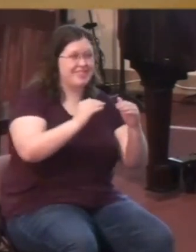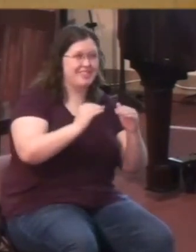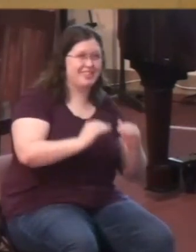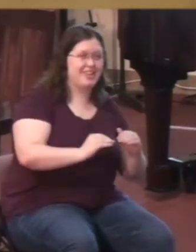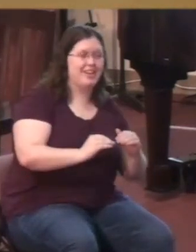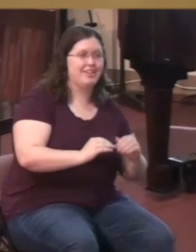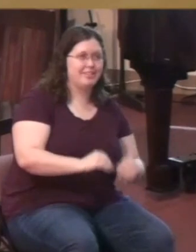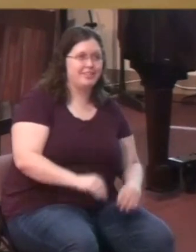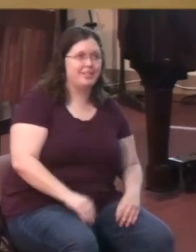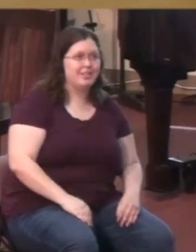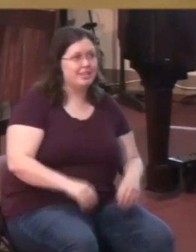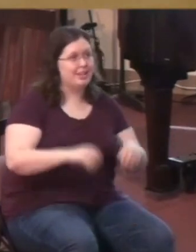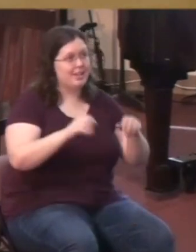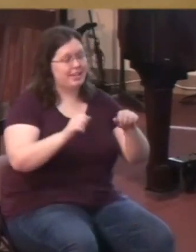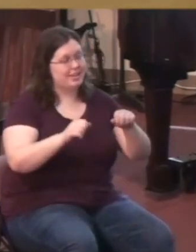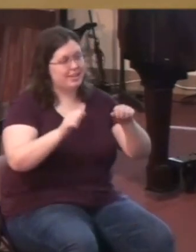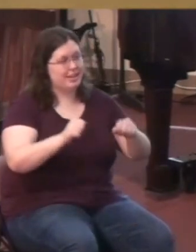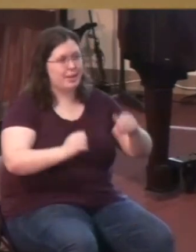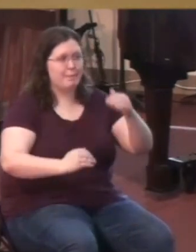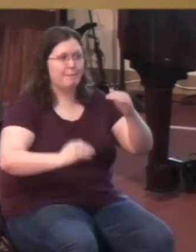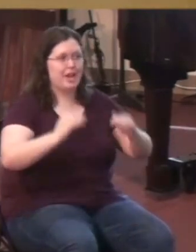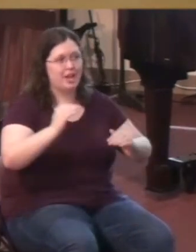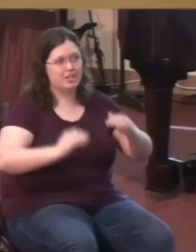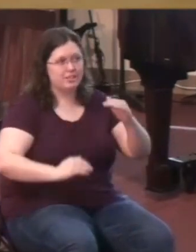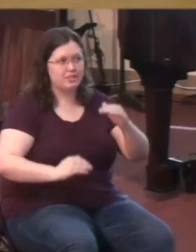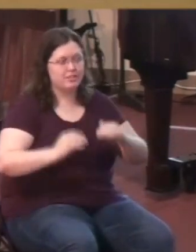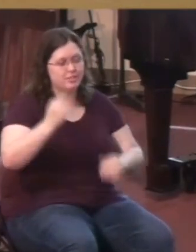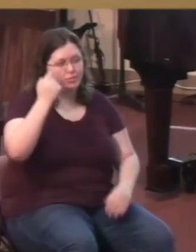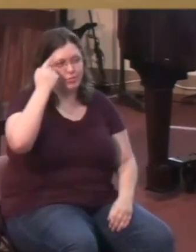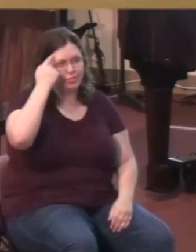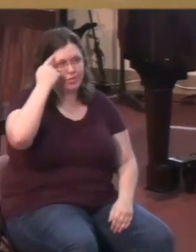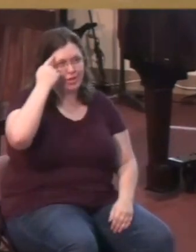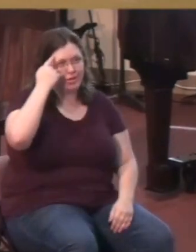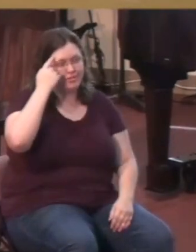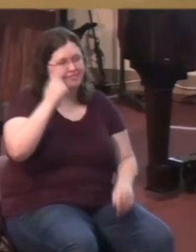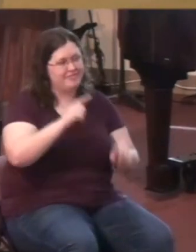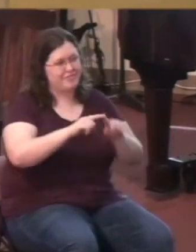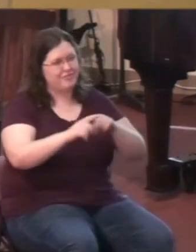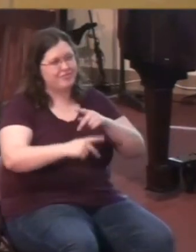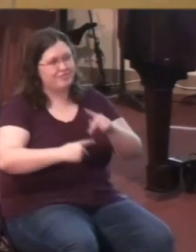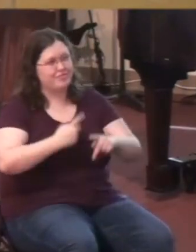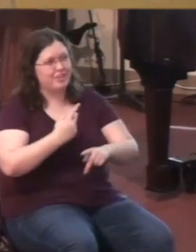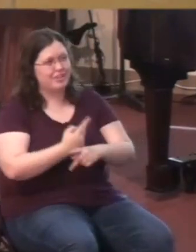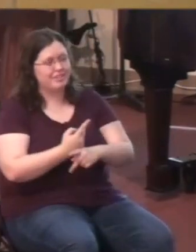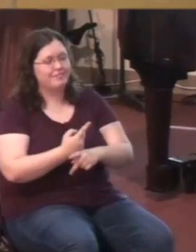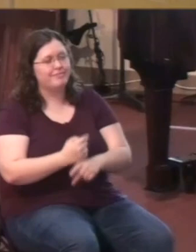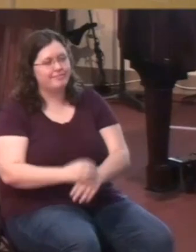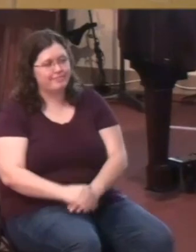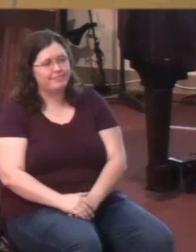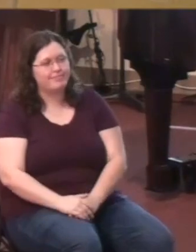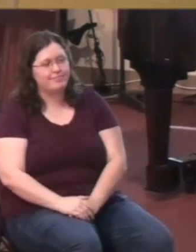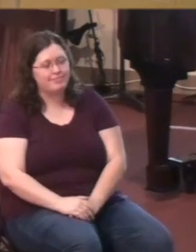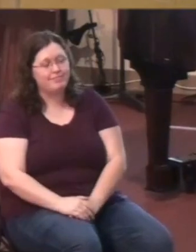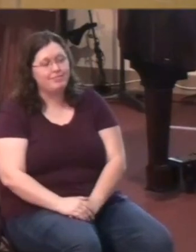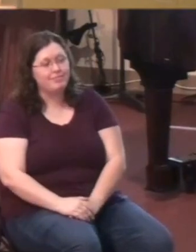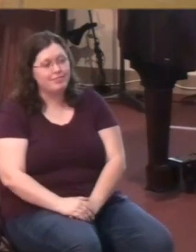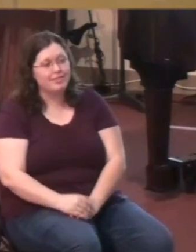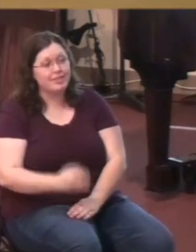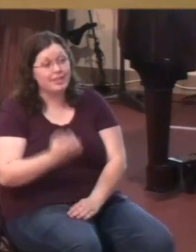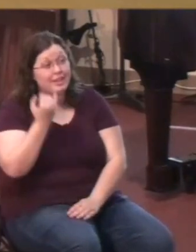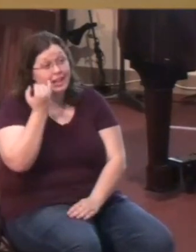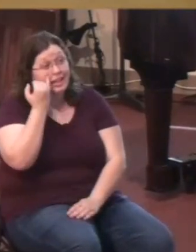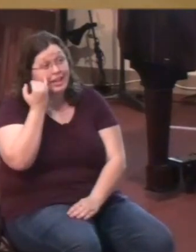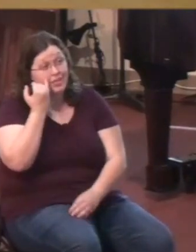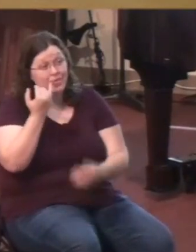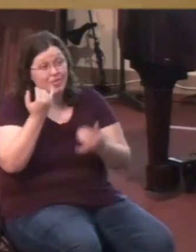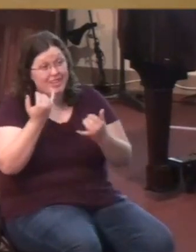actually counterbalance those thoughts. Just knowing this, if we were done right now, there